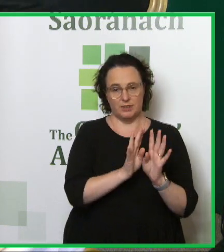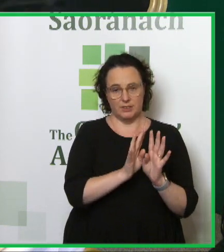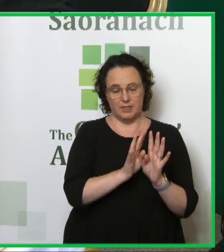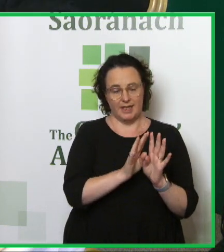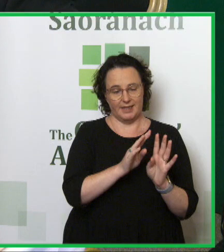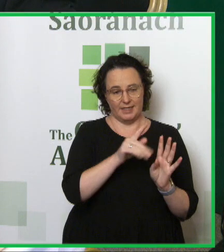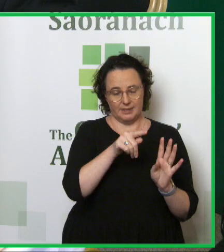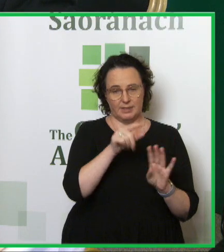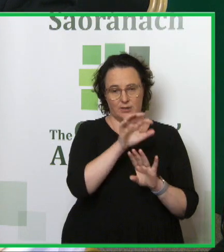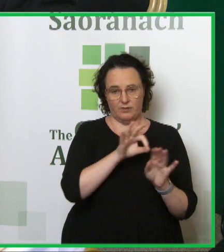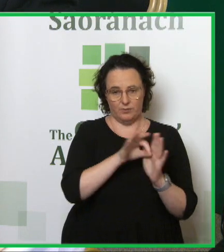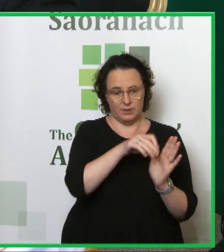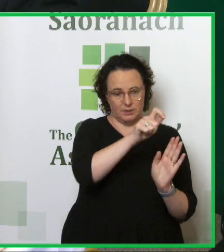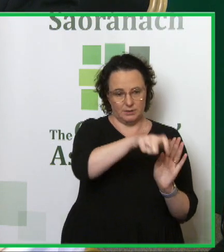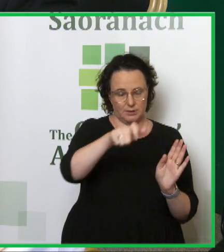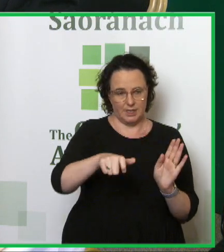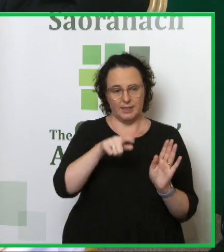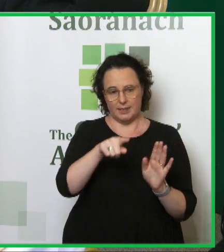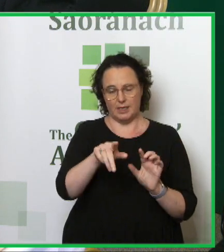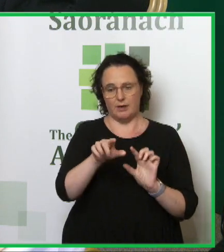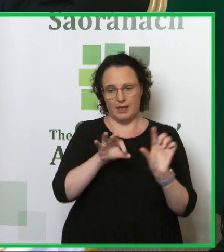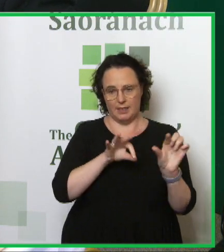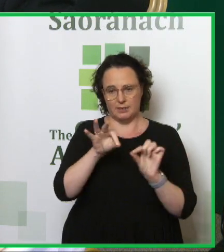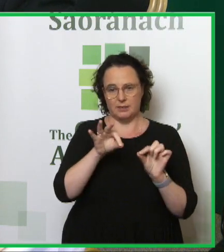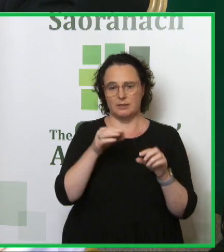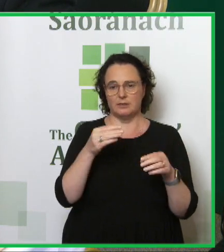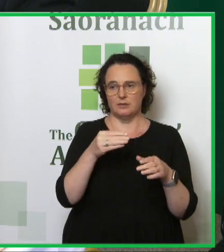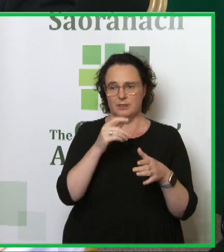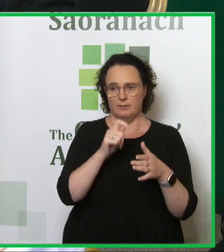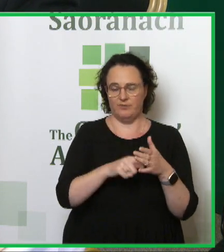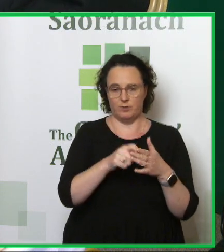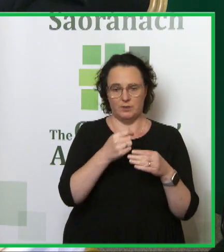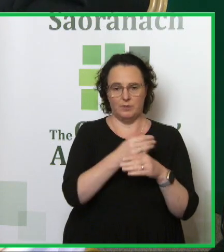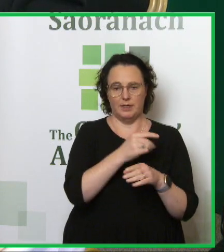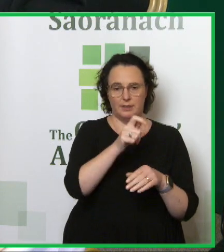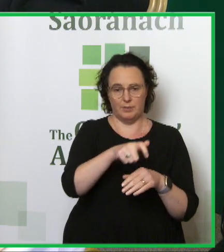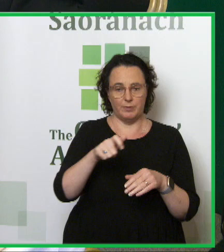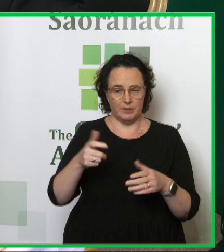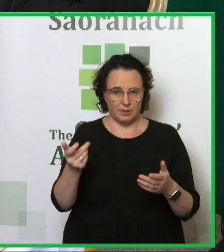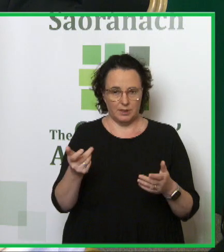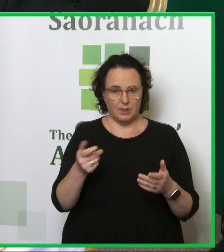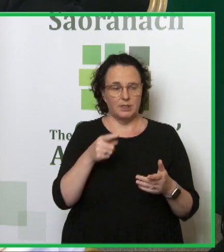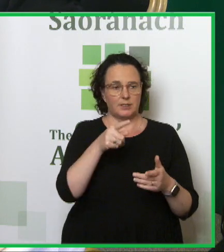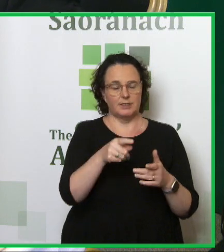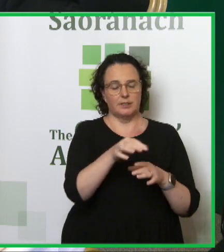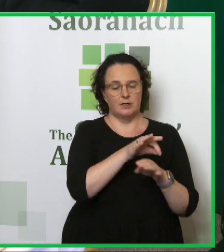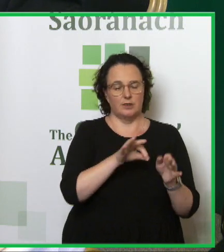of the government who's elected by the people. So, I mean, ultimately this will be an exercise in, government